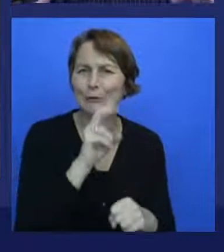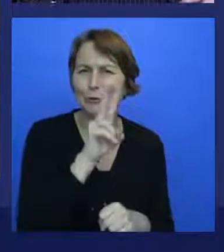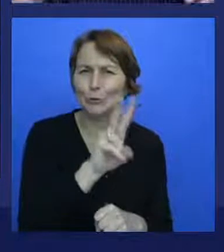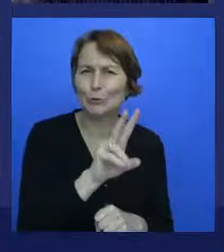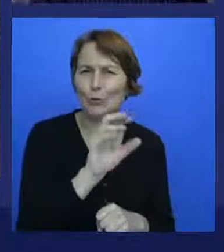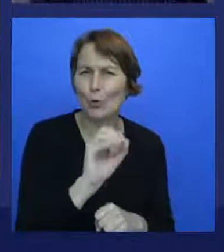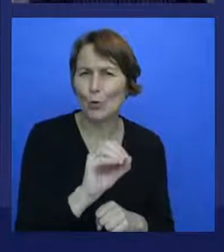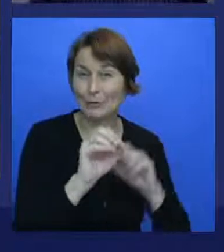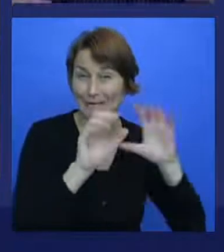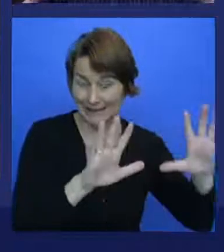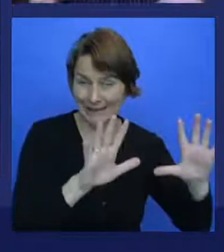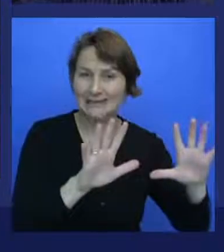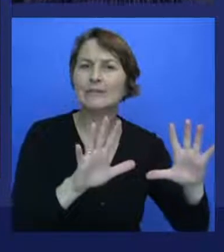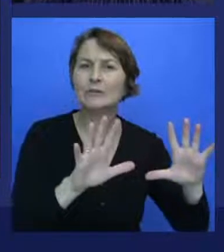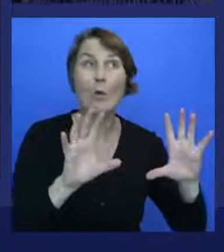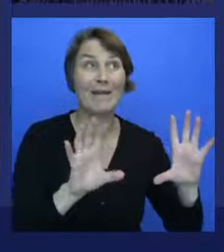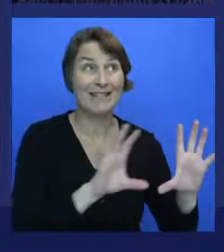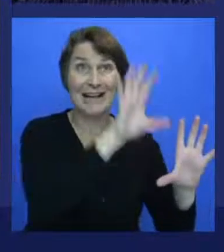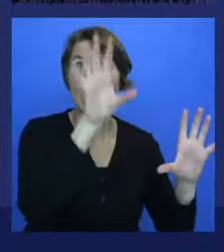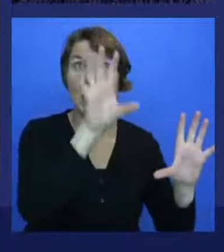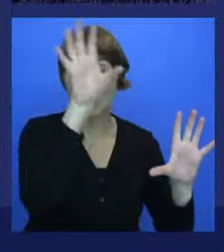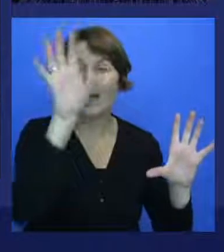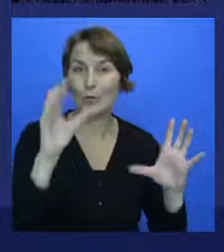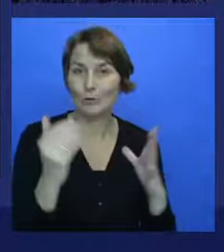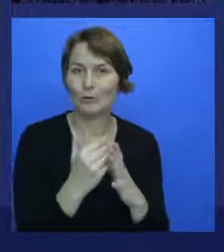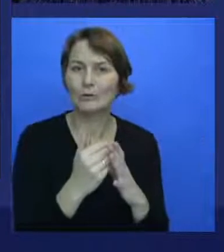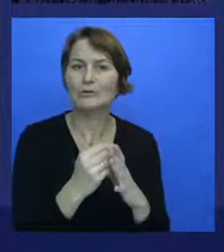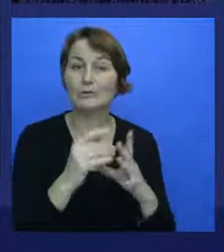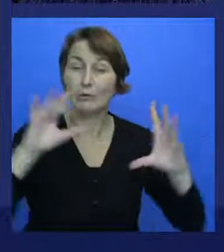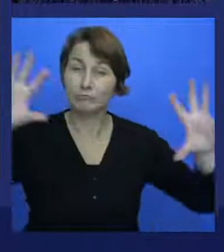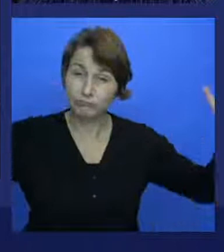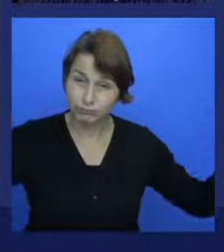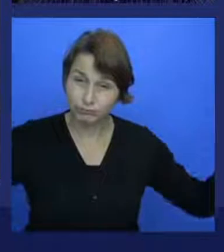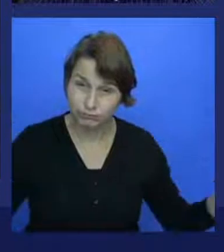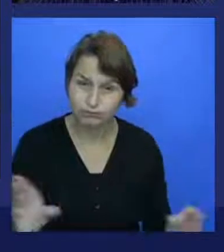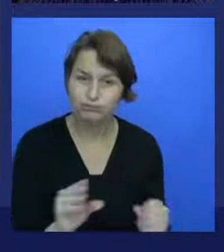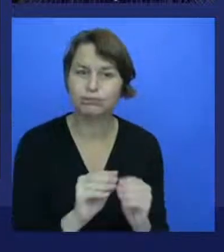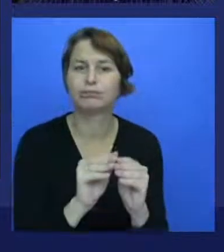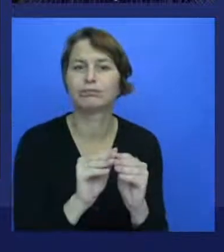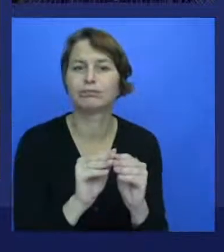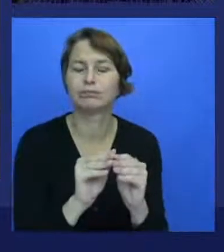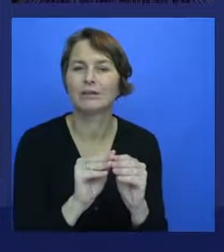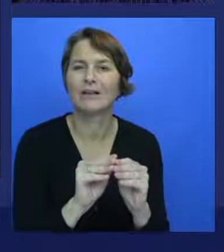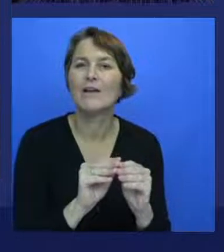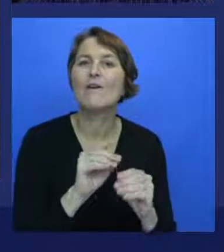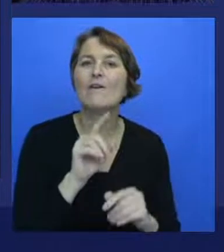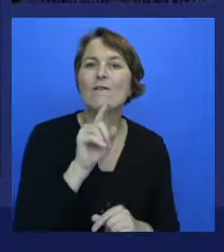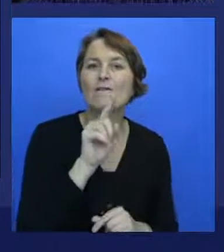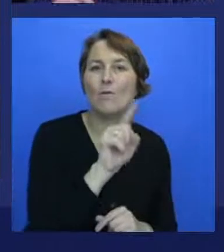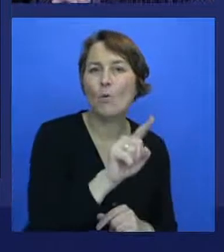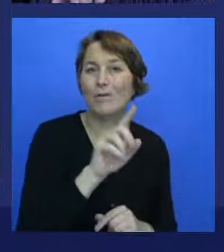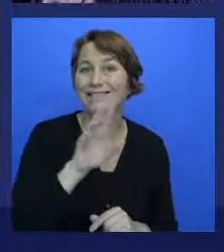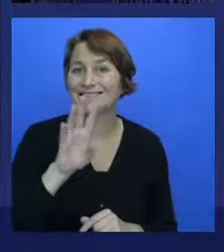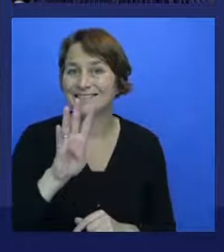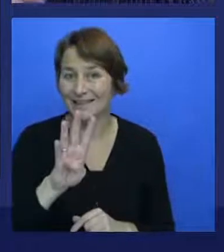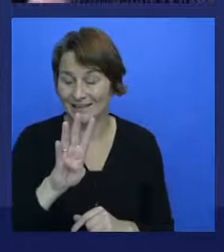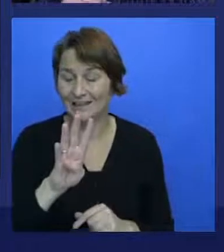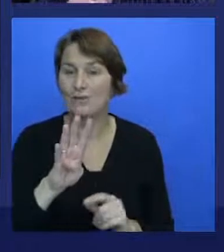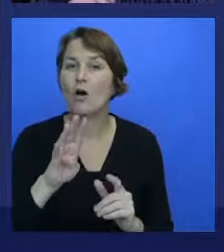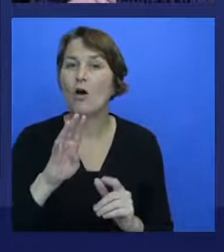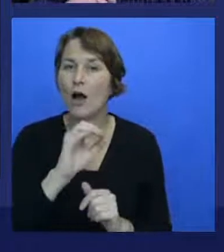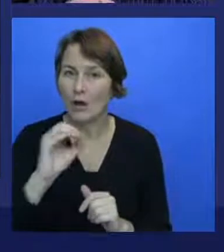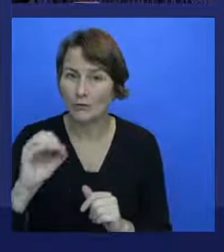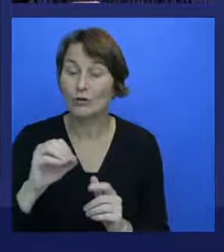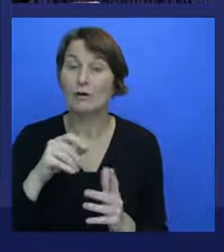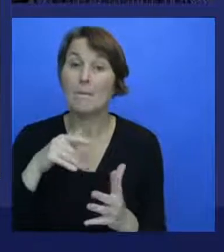data, it is a collection of 14 million hand annotated images. So it's a set of images that are